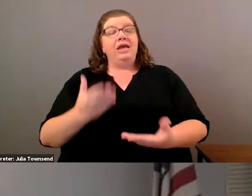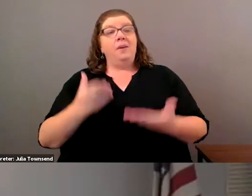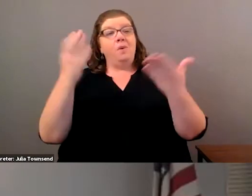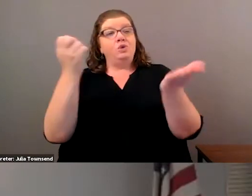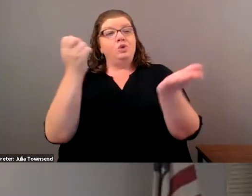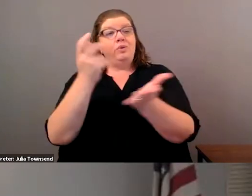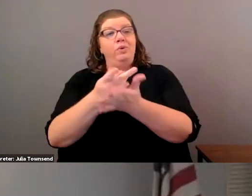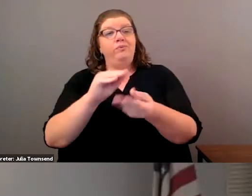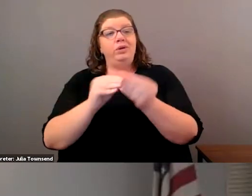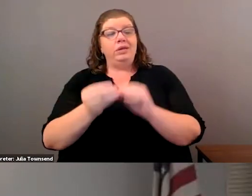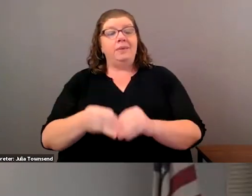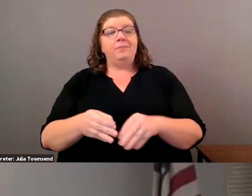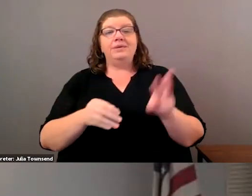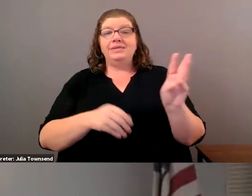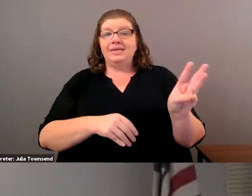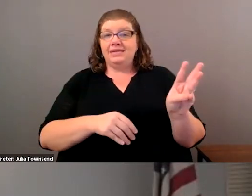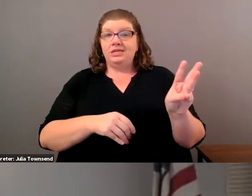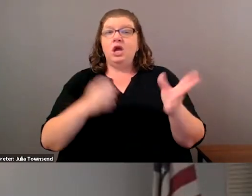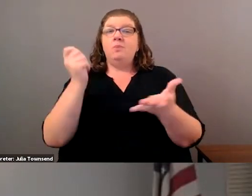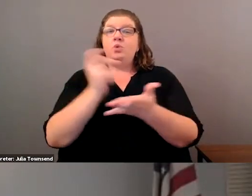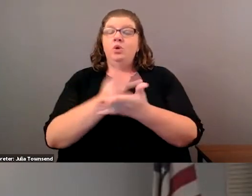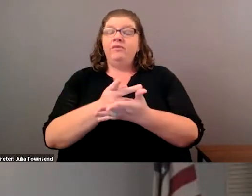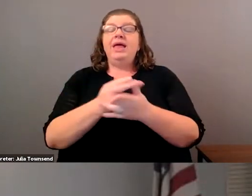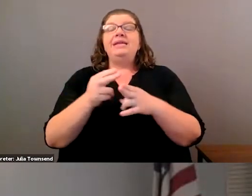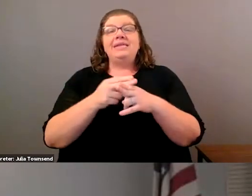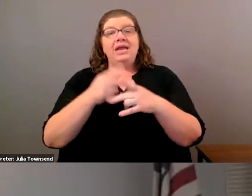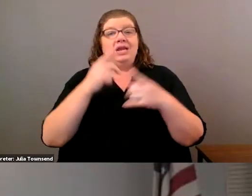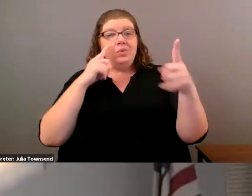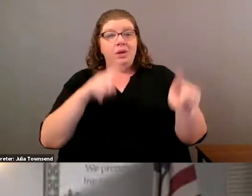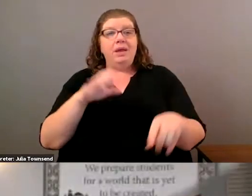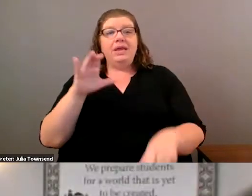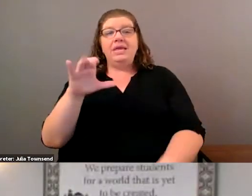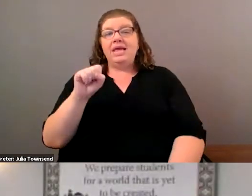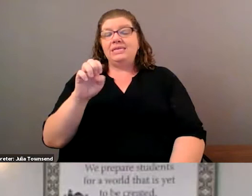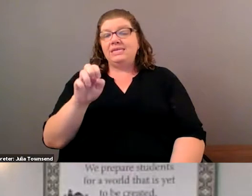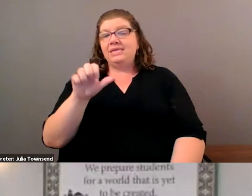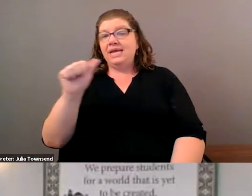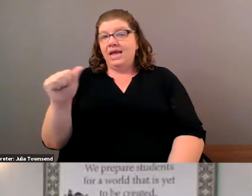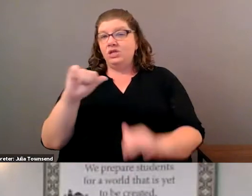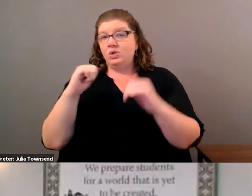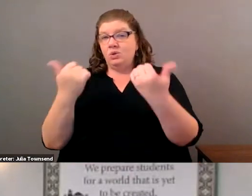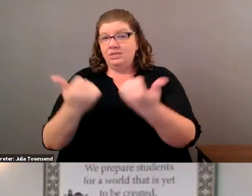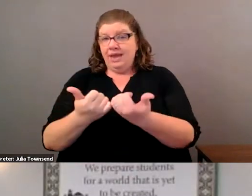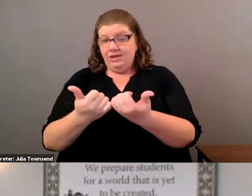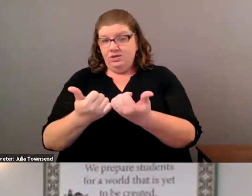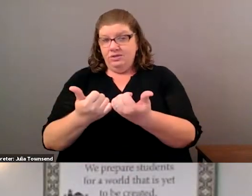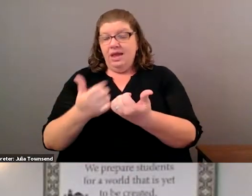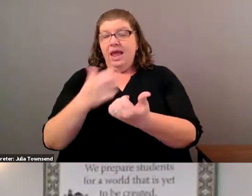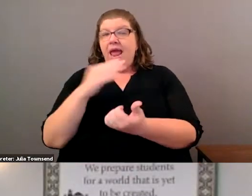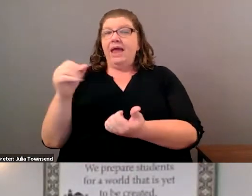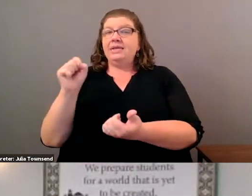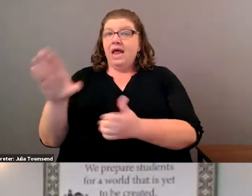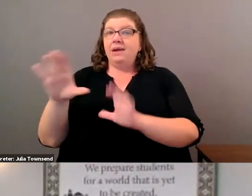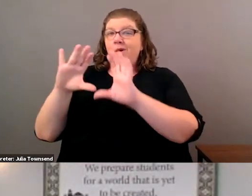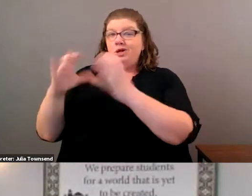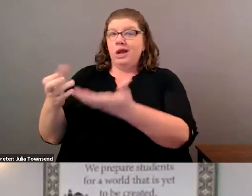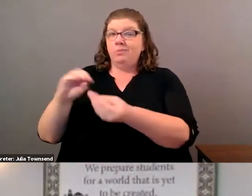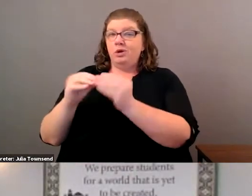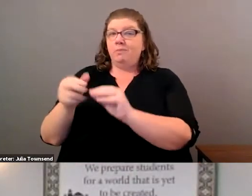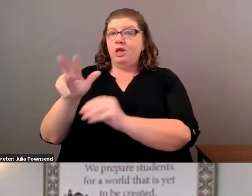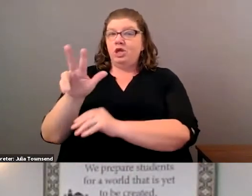number 6. This is the approval of the tentative agreement with California School Employees Association and the Santa Barbara chapter number